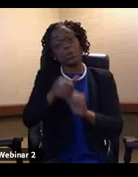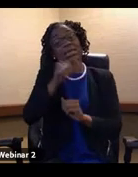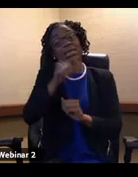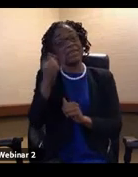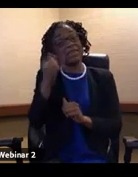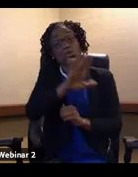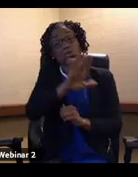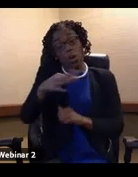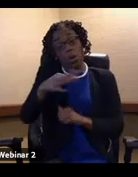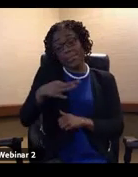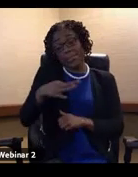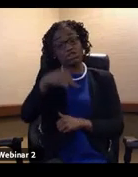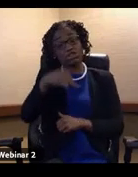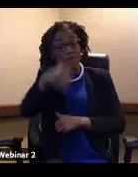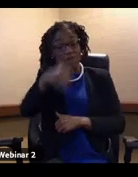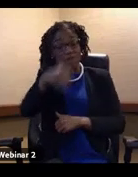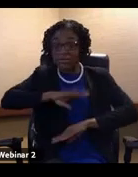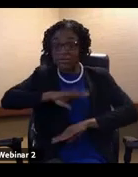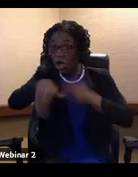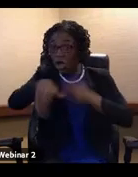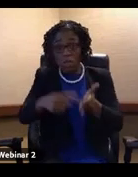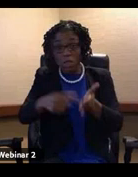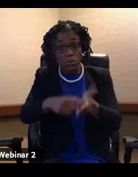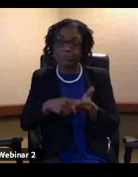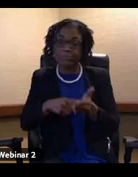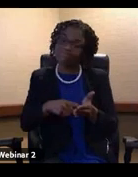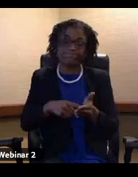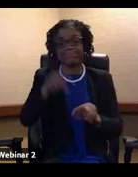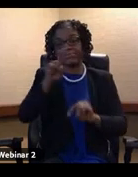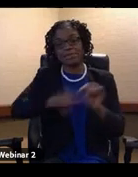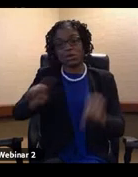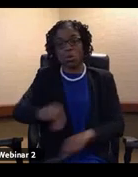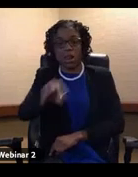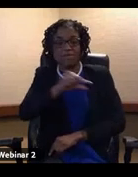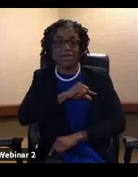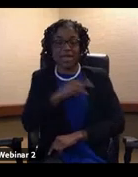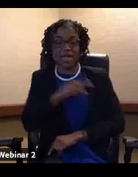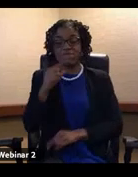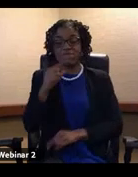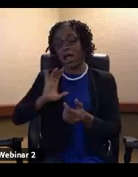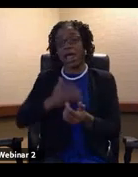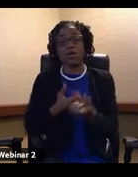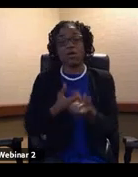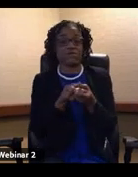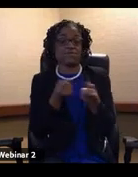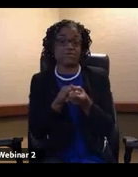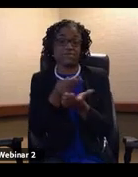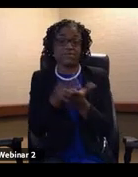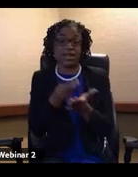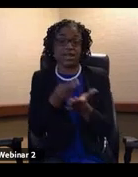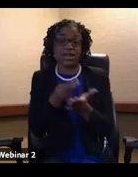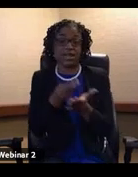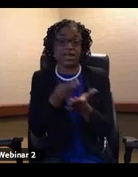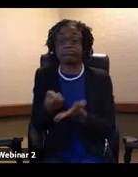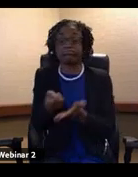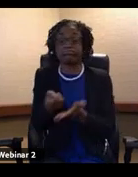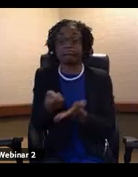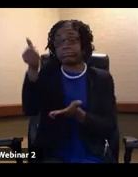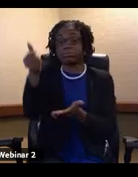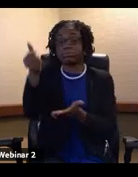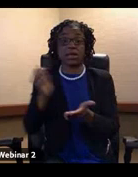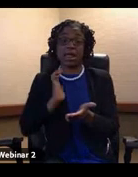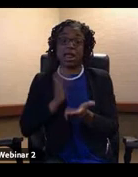these requirements will not be eligible for underserved program funding and will be removed from consideration. And these partnerships